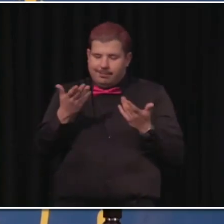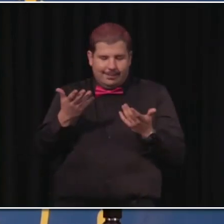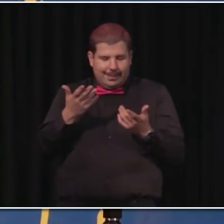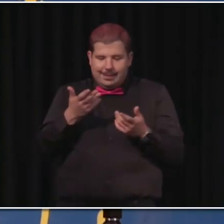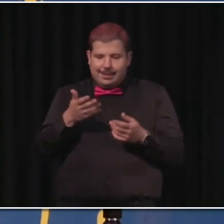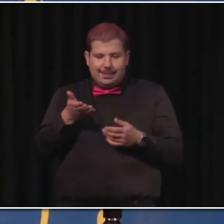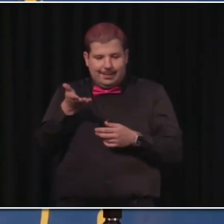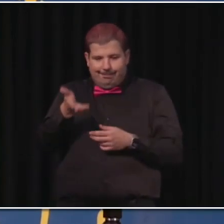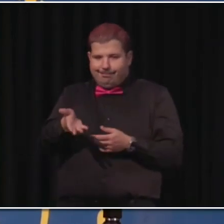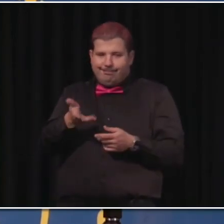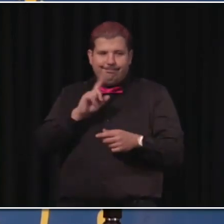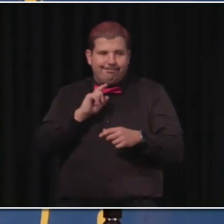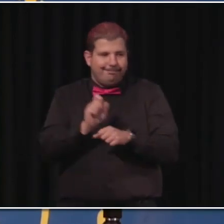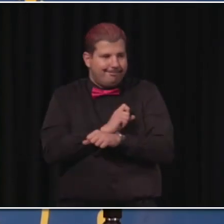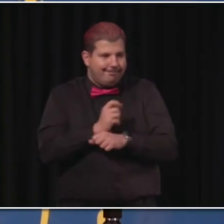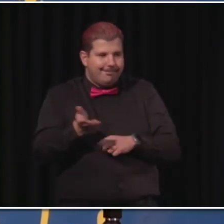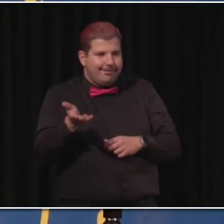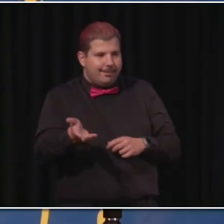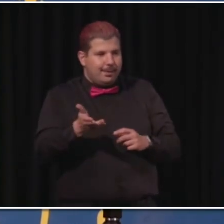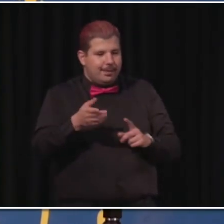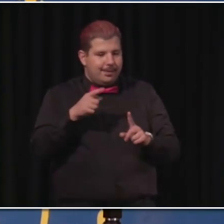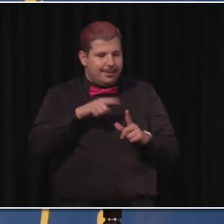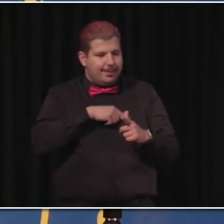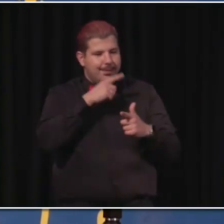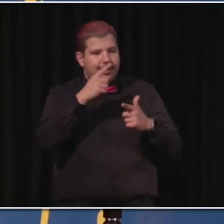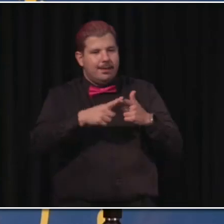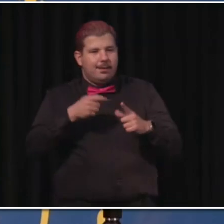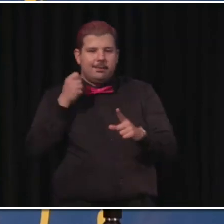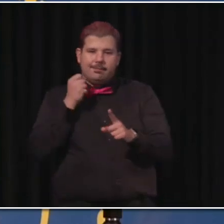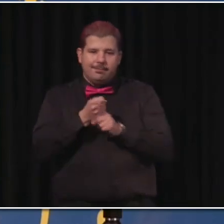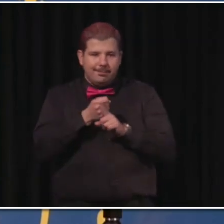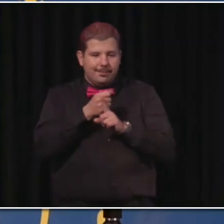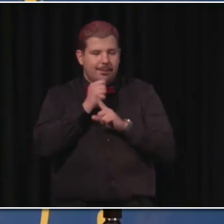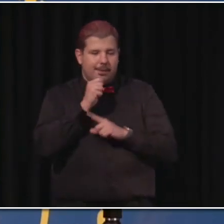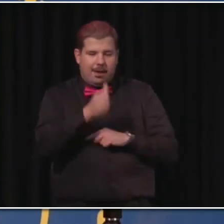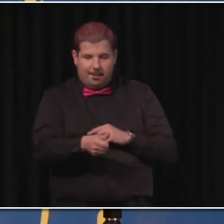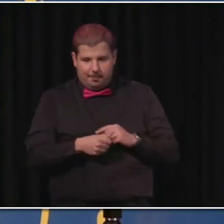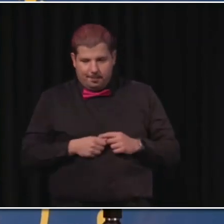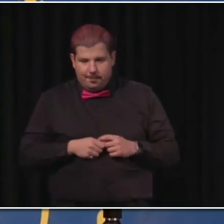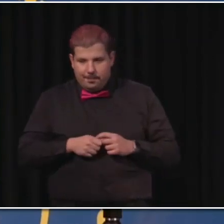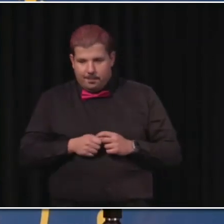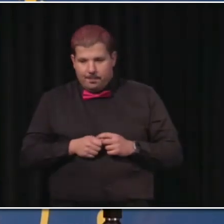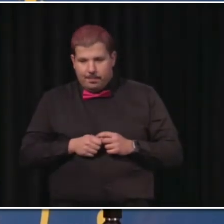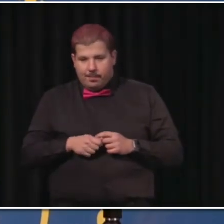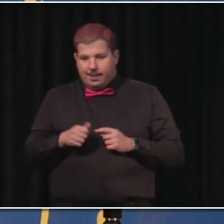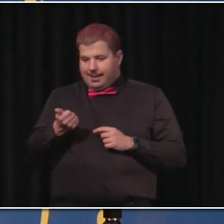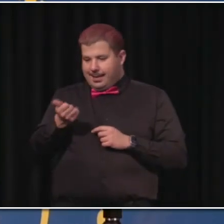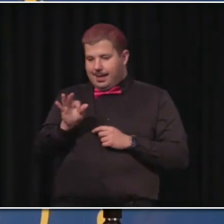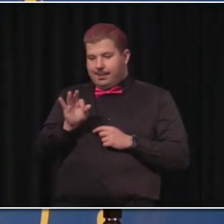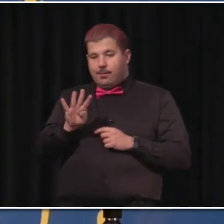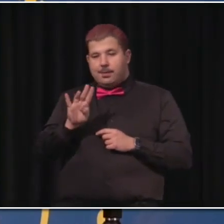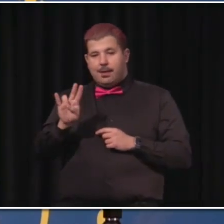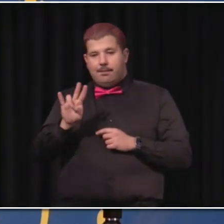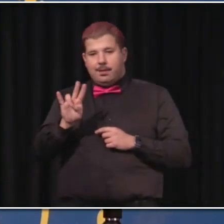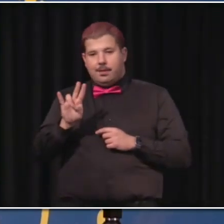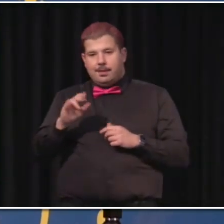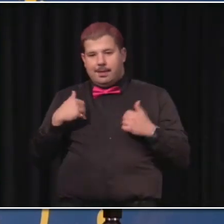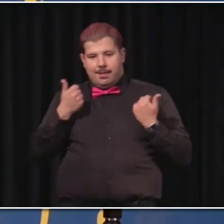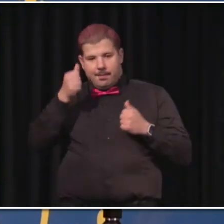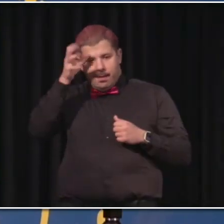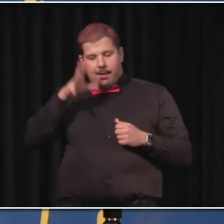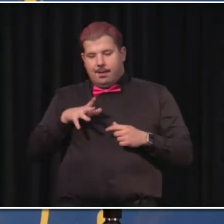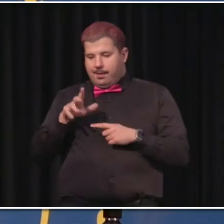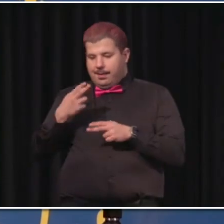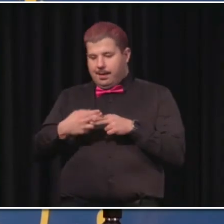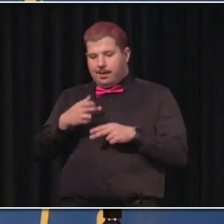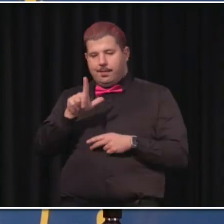were, until it wasn't. In 1947, a young man named Leon